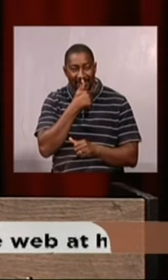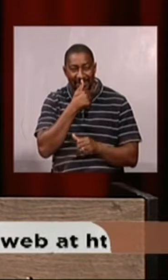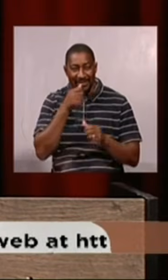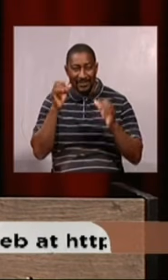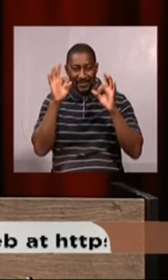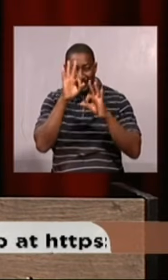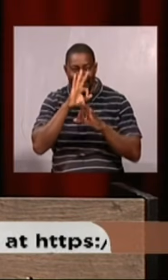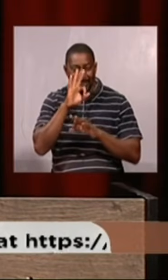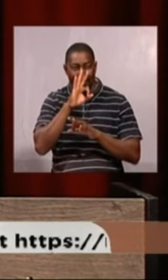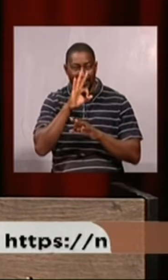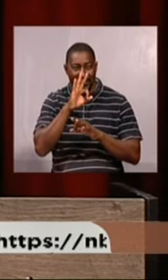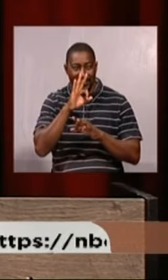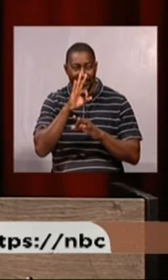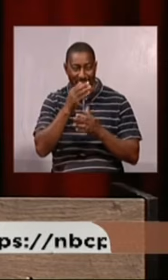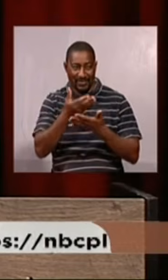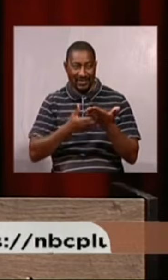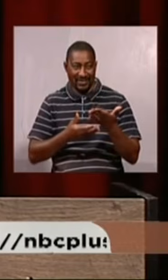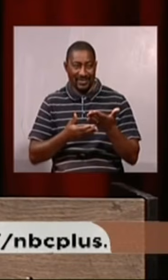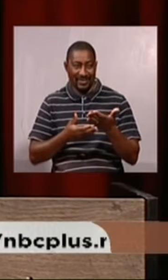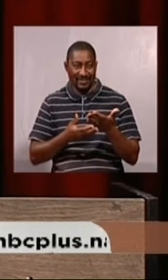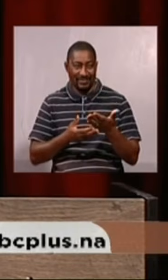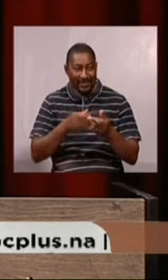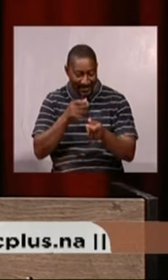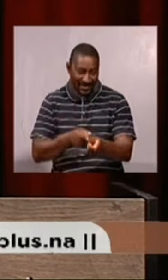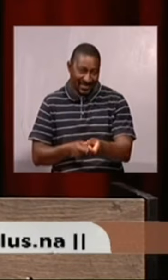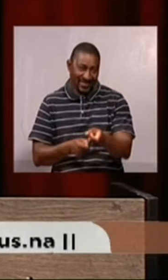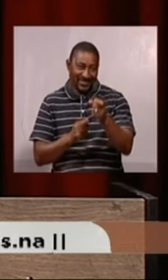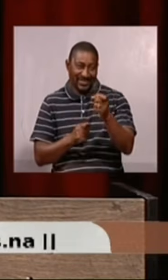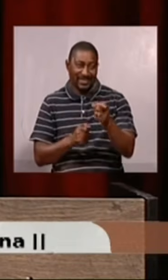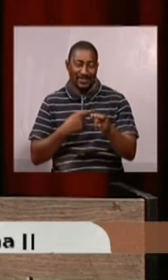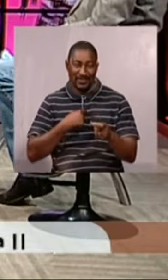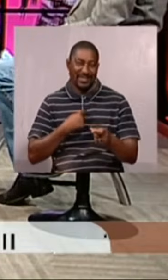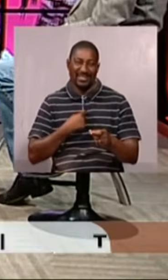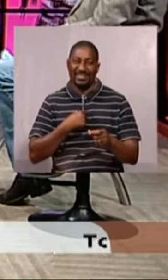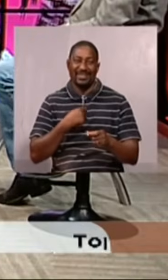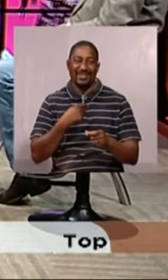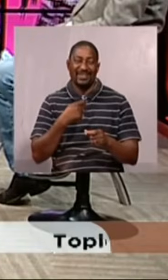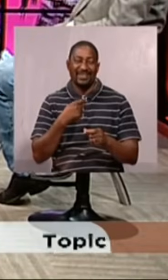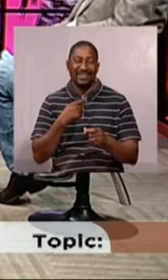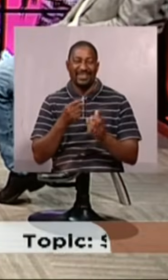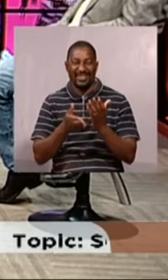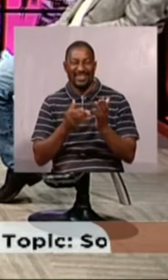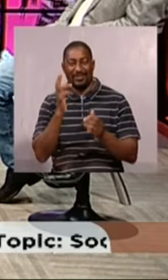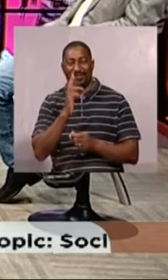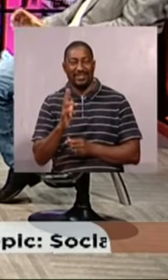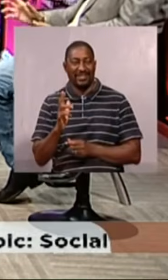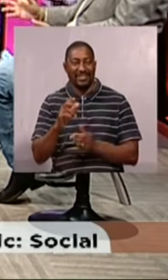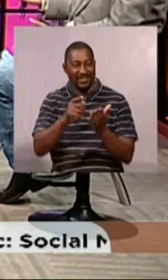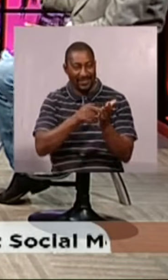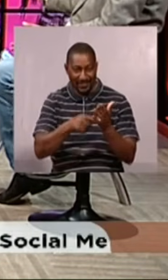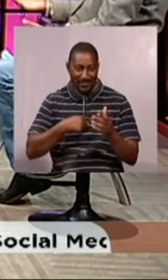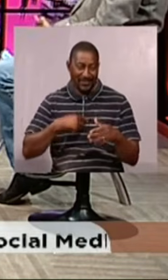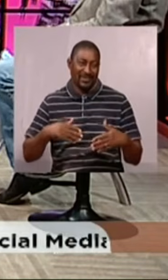page or Twitter page showing the world that, hey, look, I'm fishing. I'm a normal guy. I'm a guy like you. Vote for me. Or how does it work? Do I separate